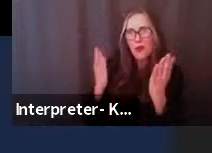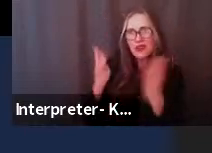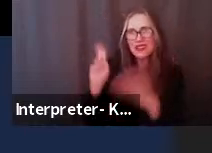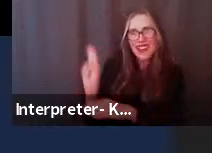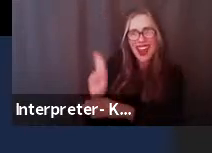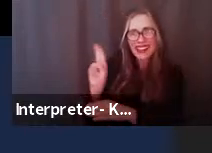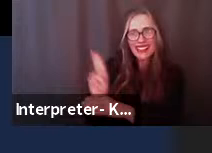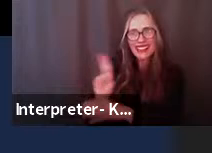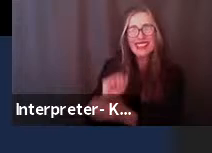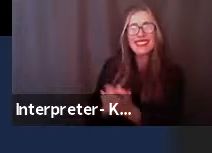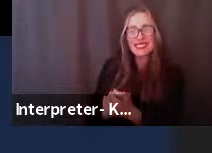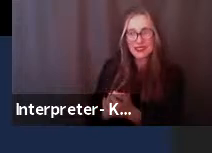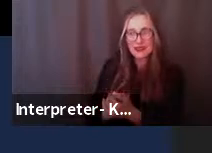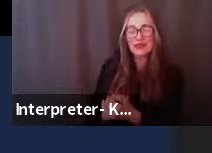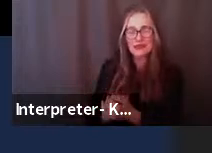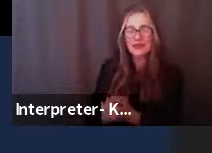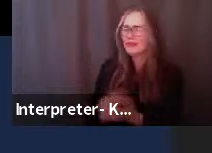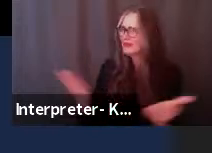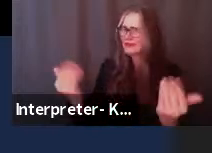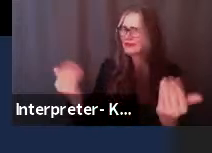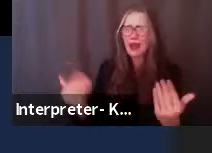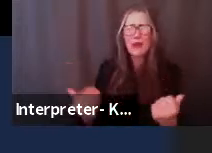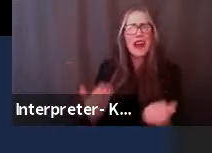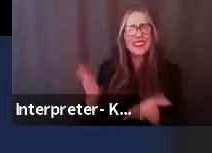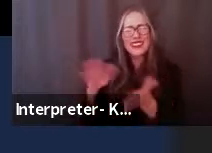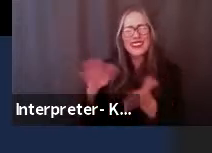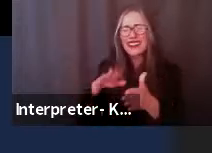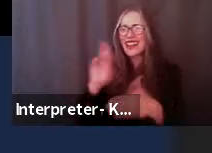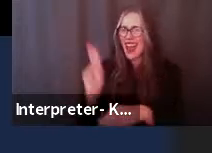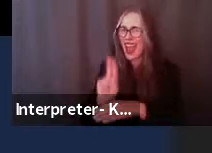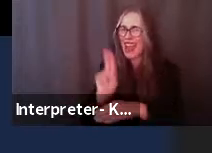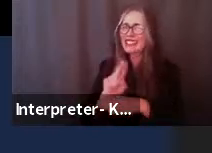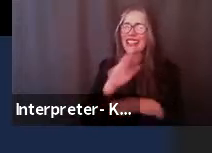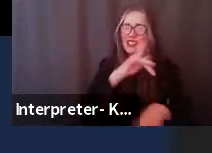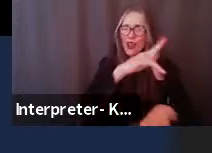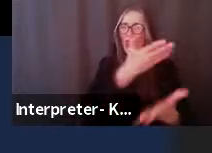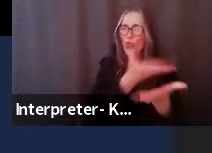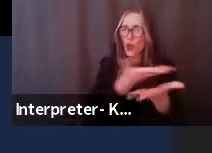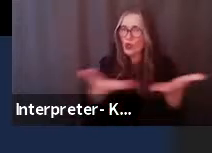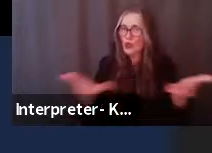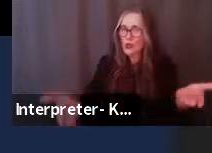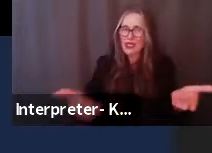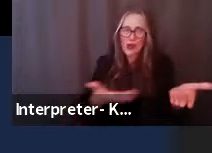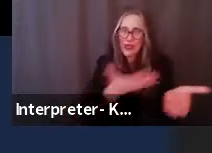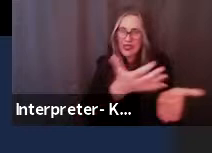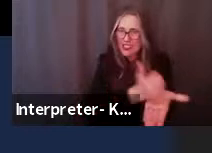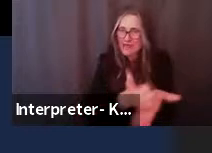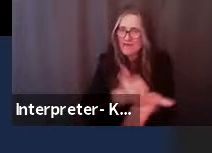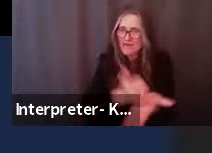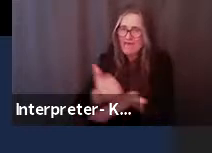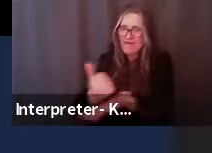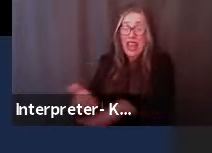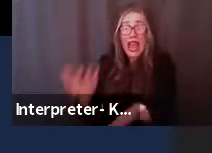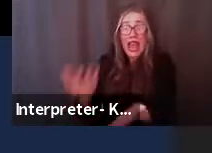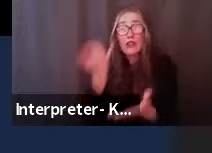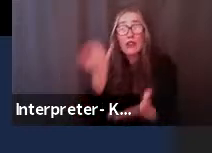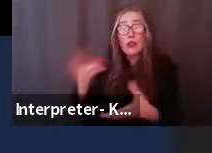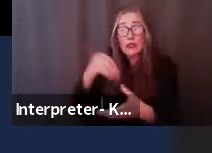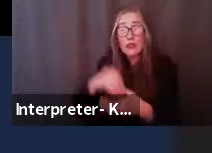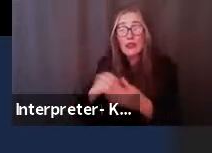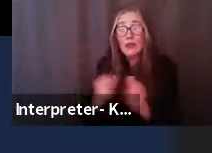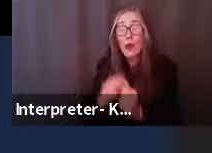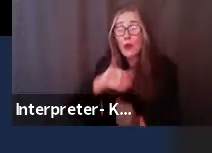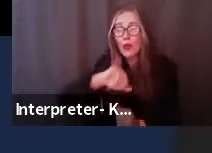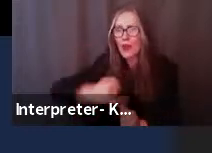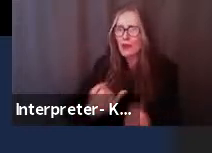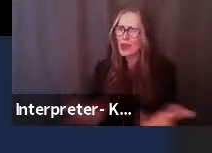so you know we really would love people to access those resources but also people want to get more involved with our project we're always looking for more people to engage with our